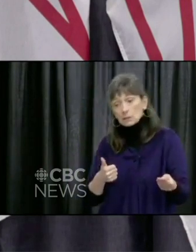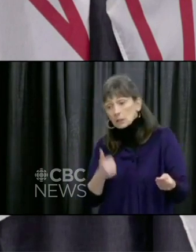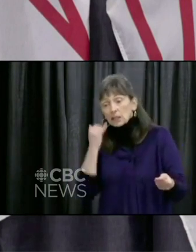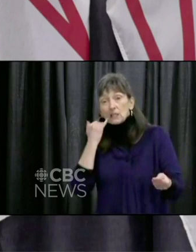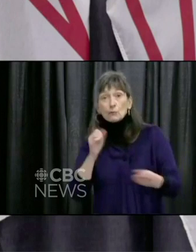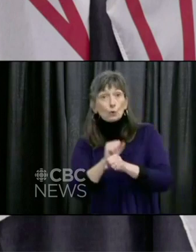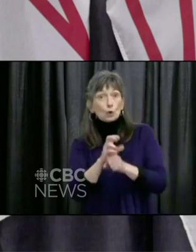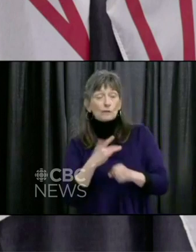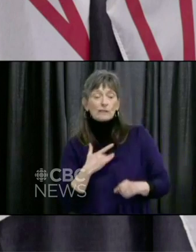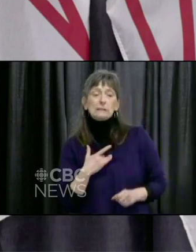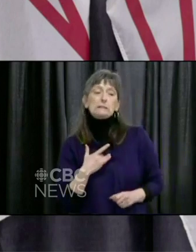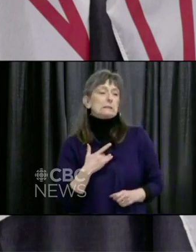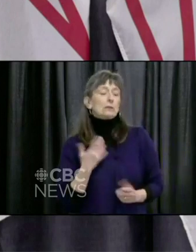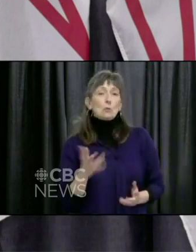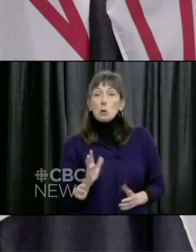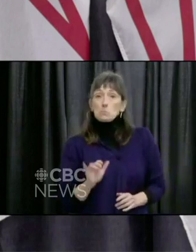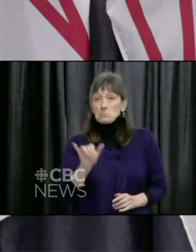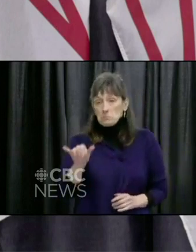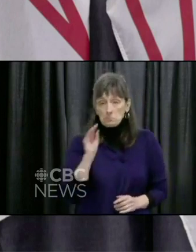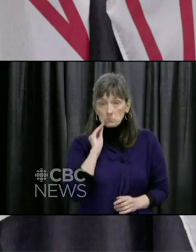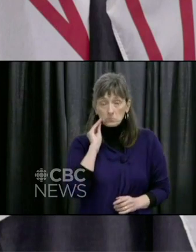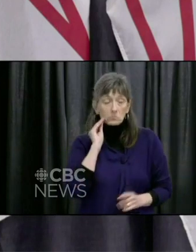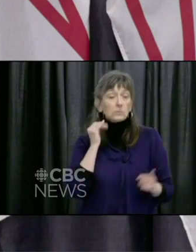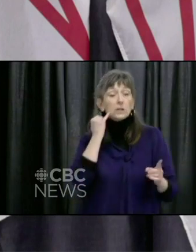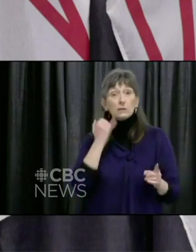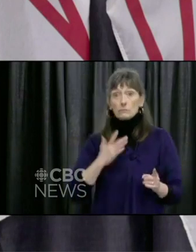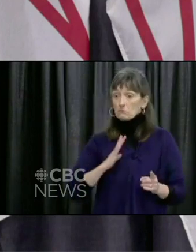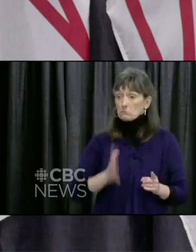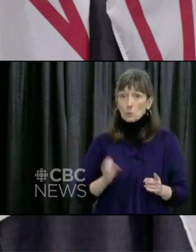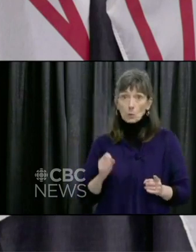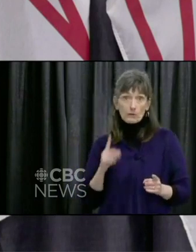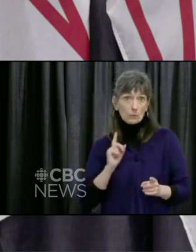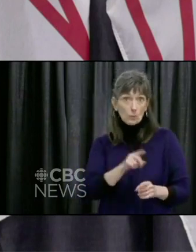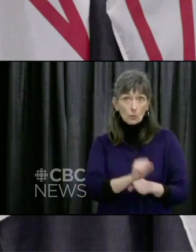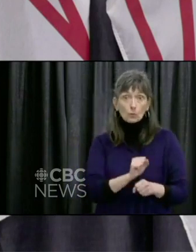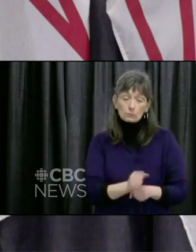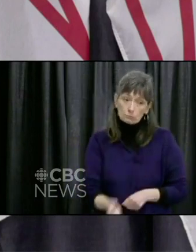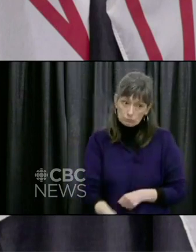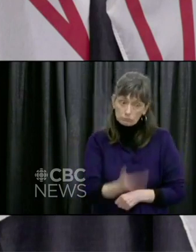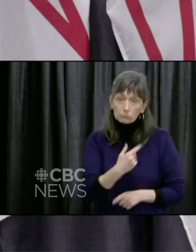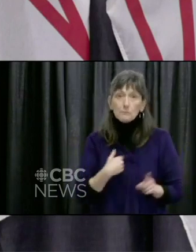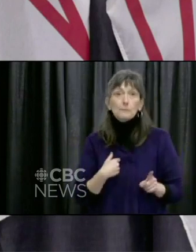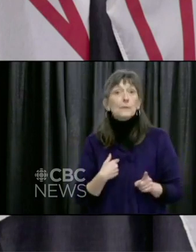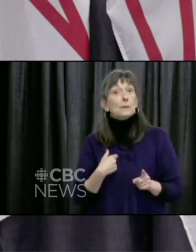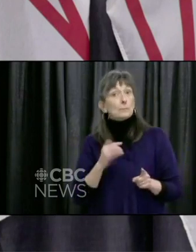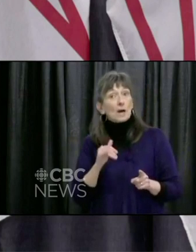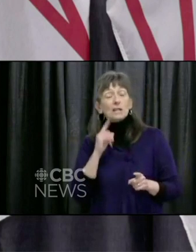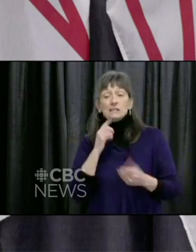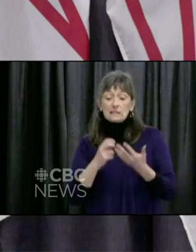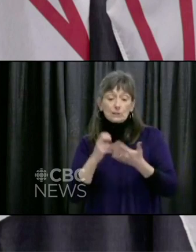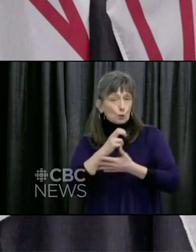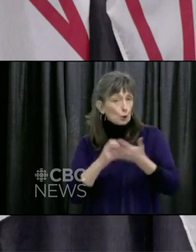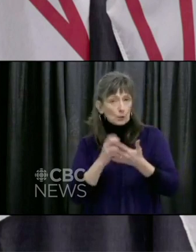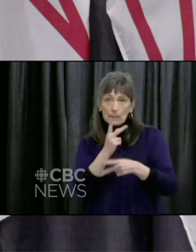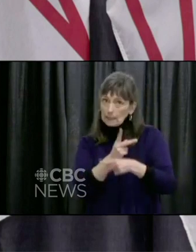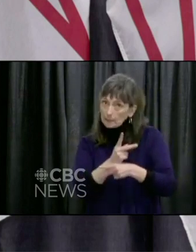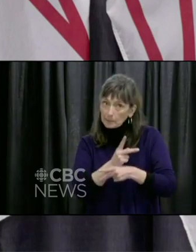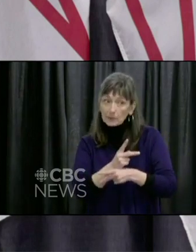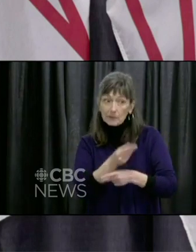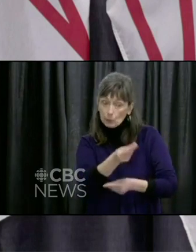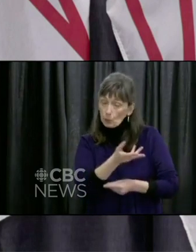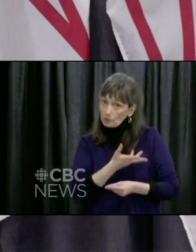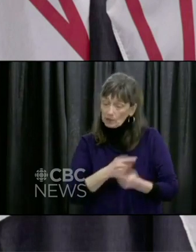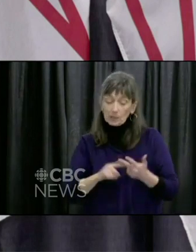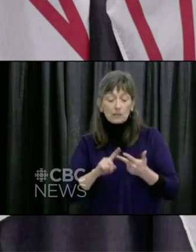have said, from what I know, is that there'd be no ramifications, there'd be no loss of benefits in terms of seniority and so on. So